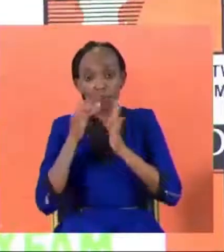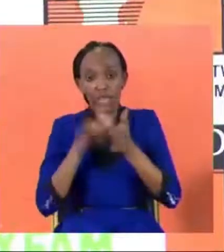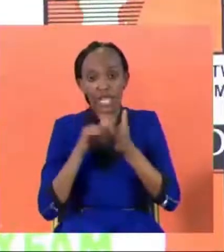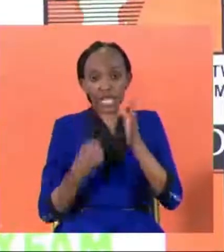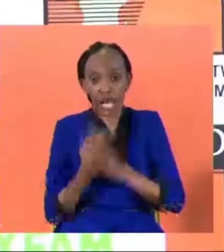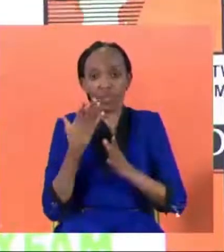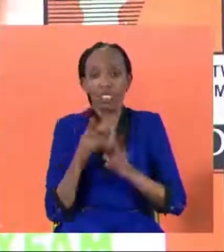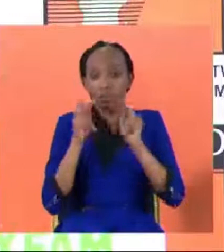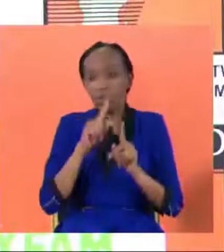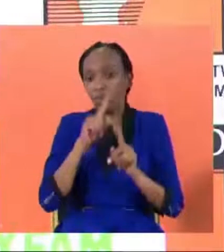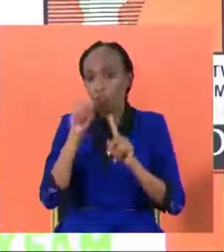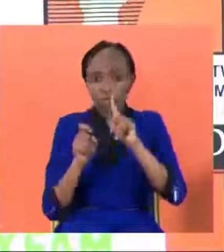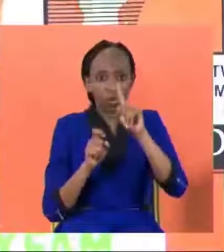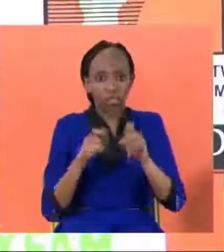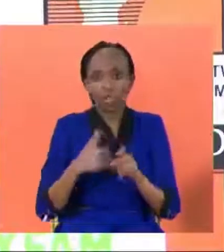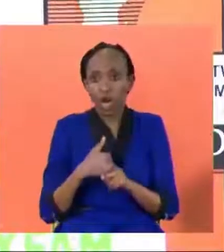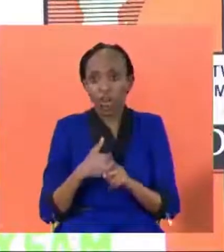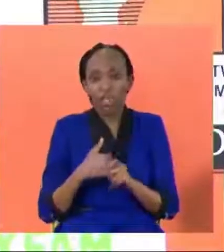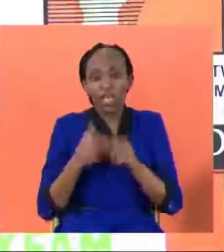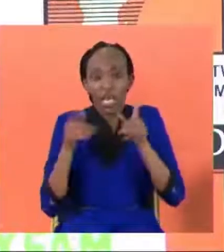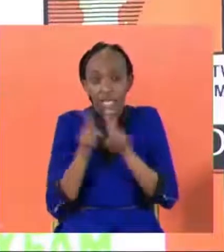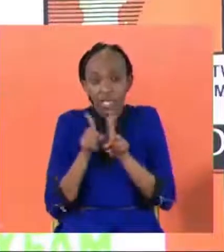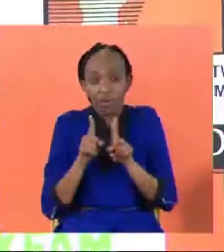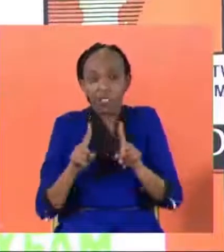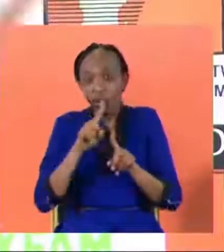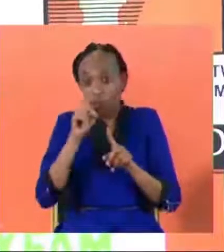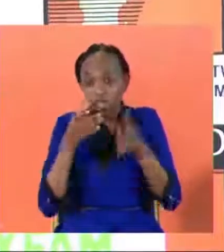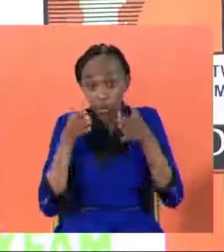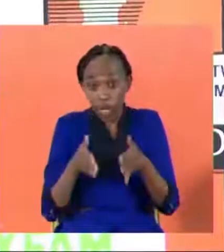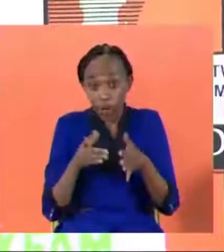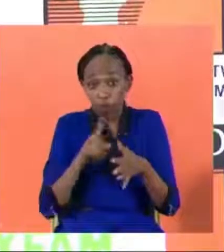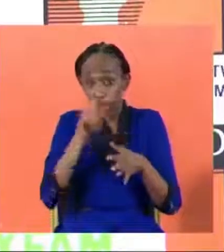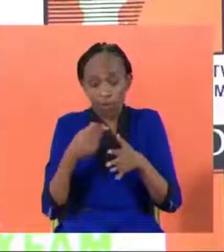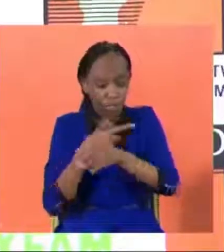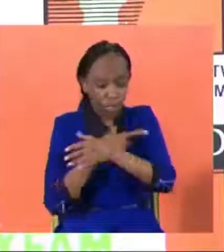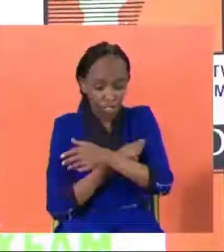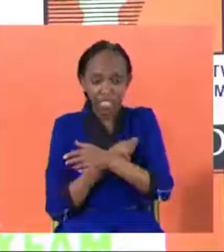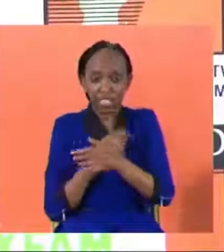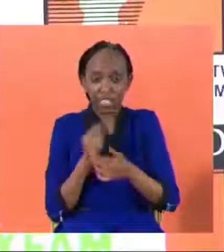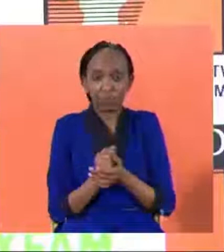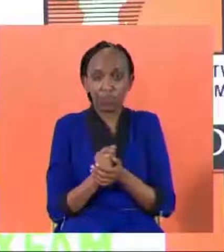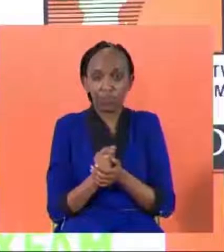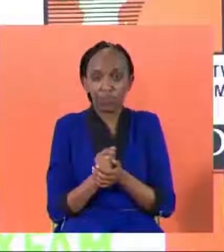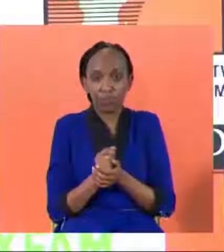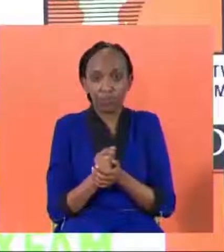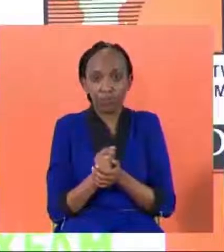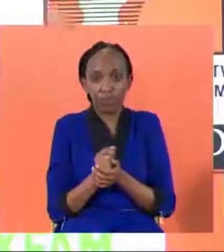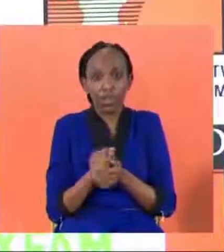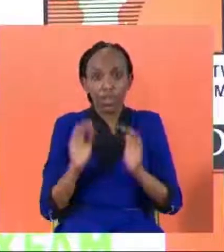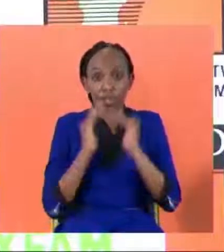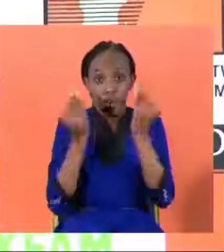people had lots of questions about variants. And it still is a quest right now, the quest to vaccinate, the